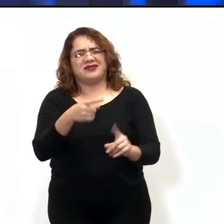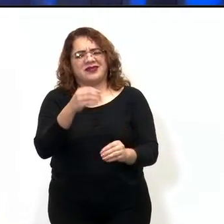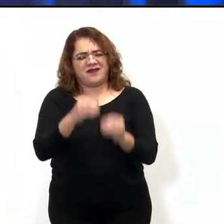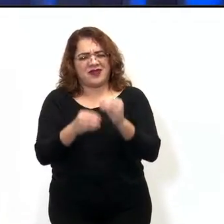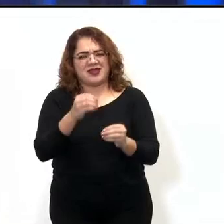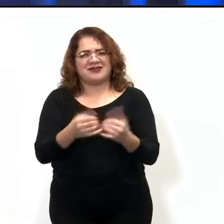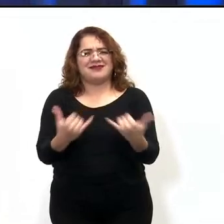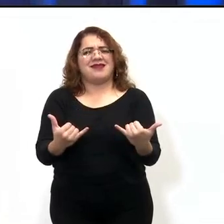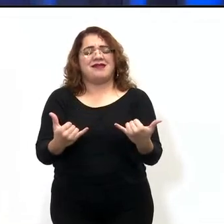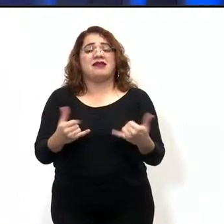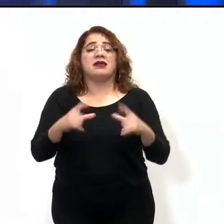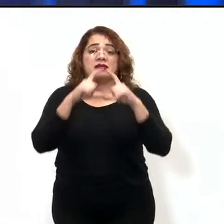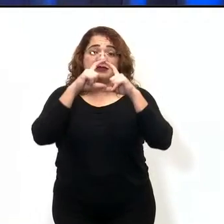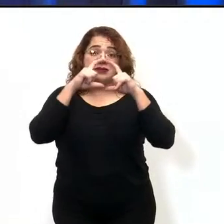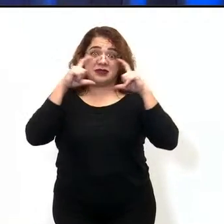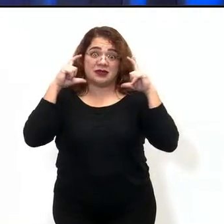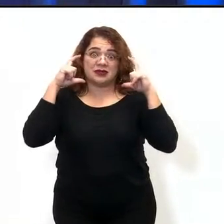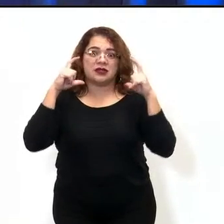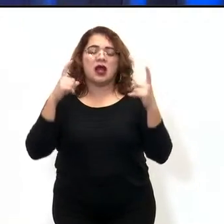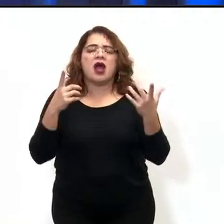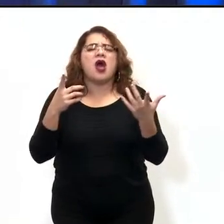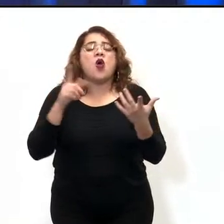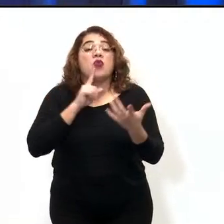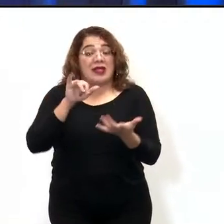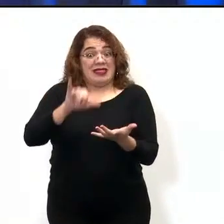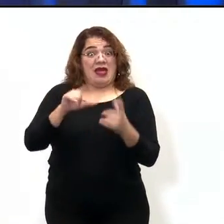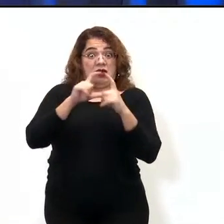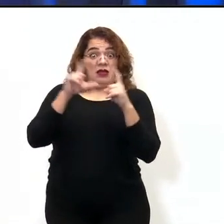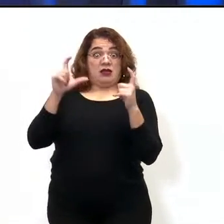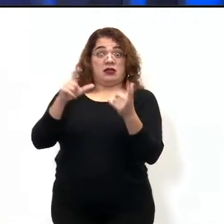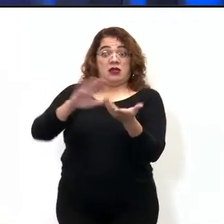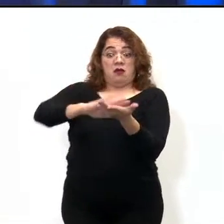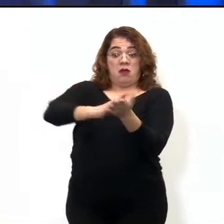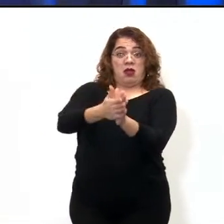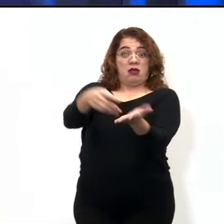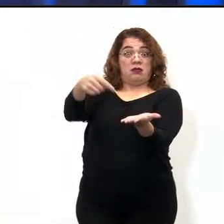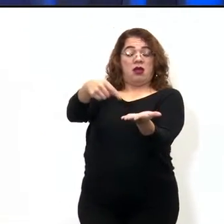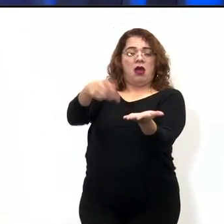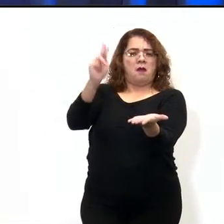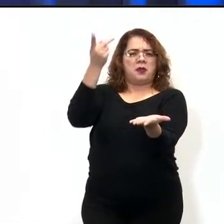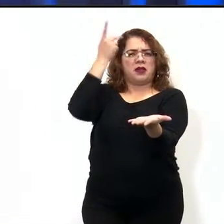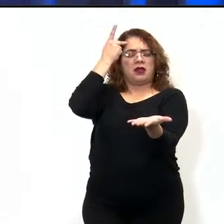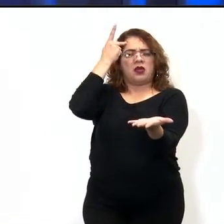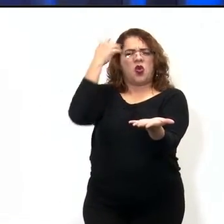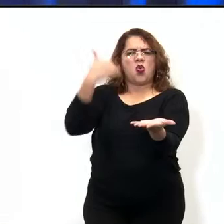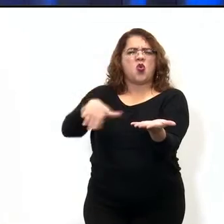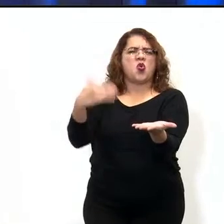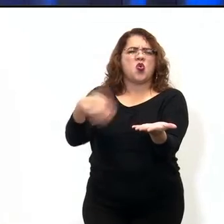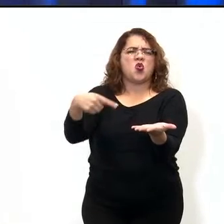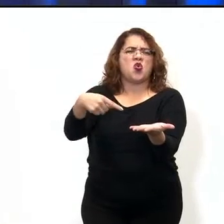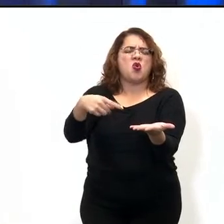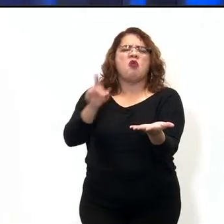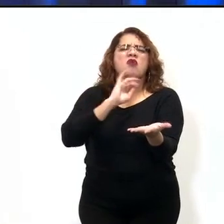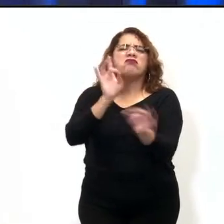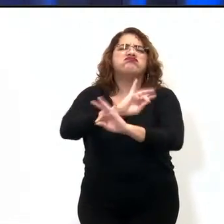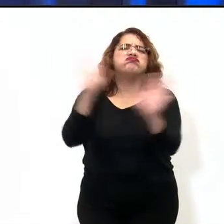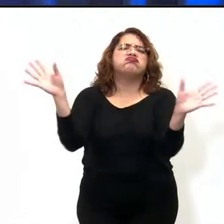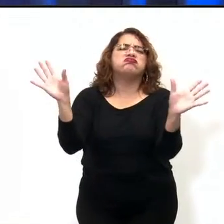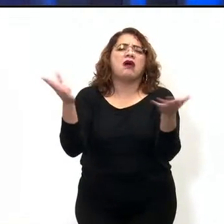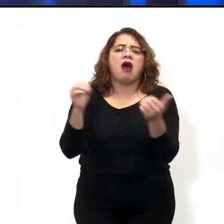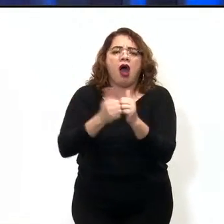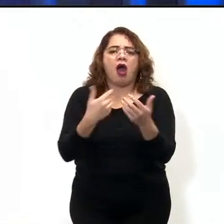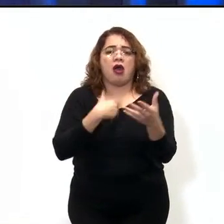the issue of masking has been also very politicized, and so it's hard to have a